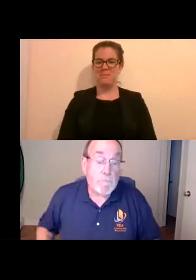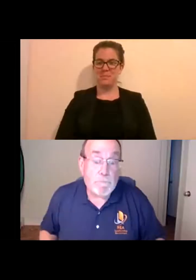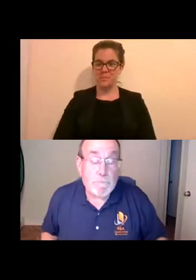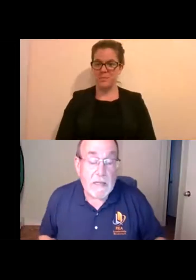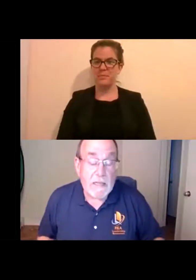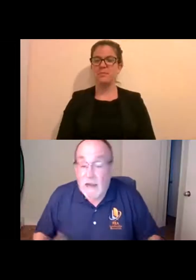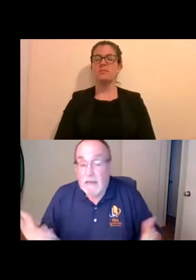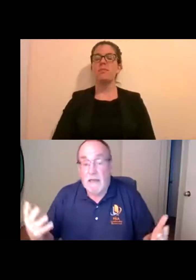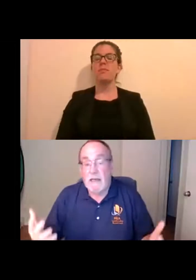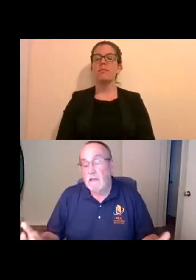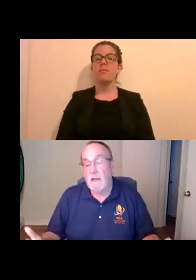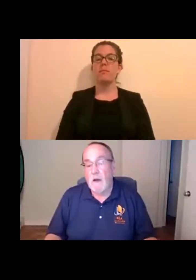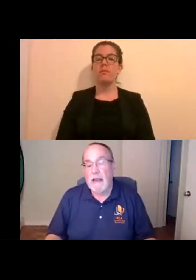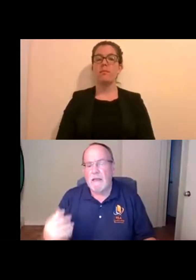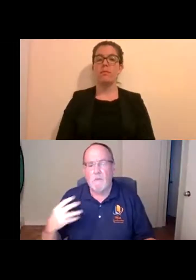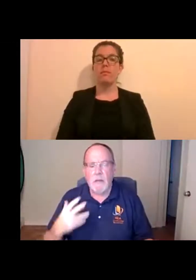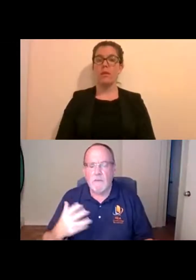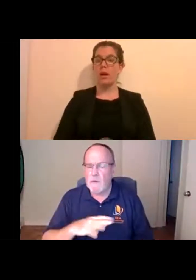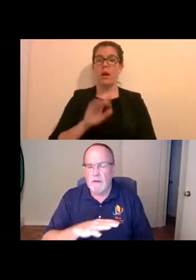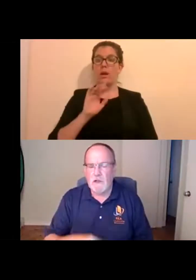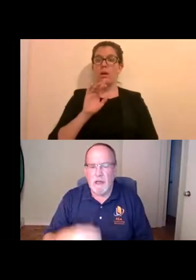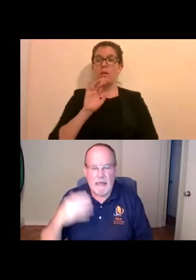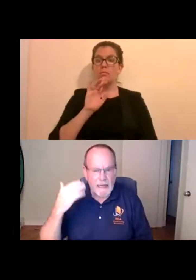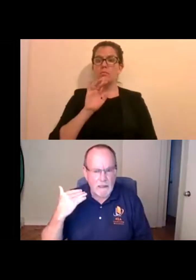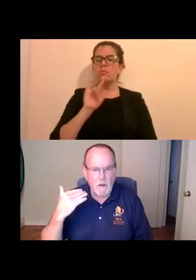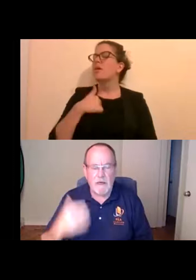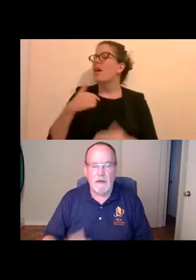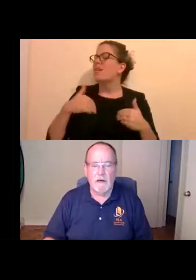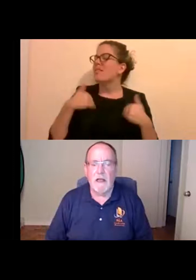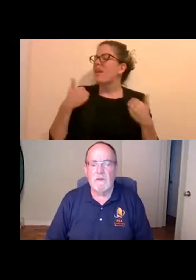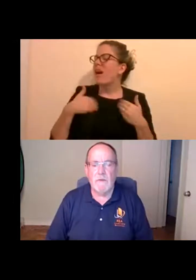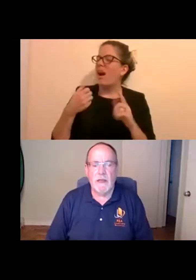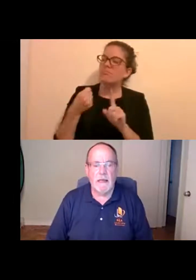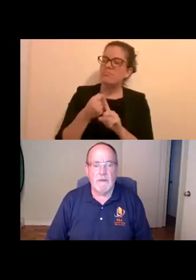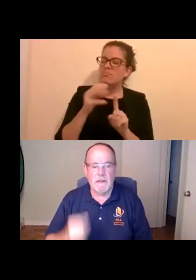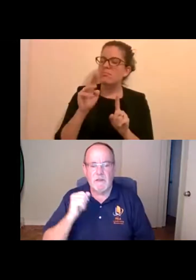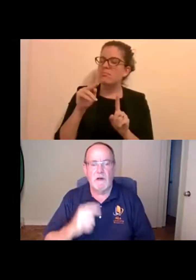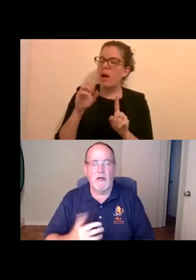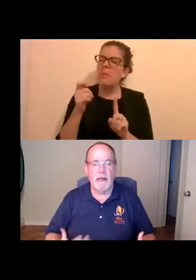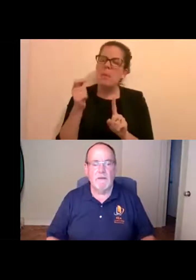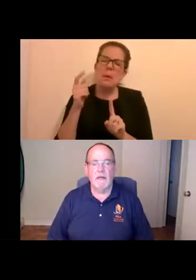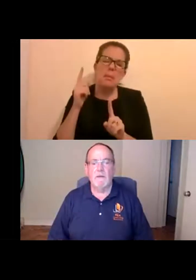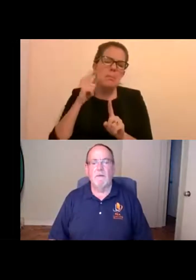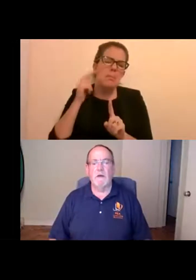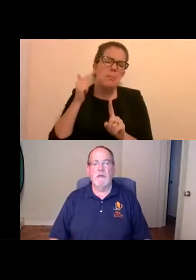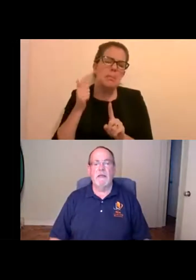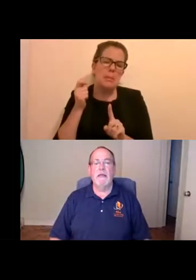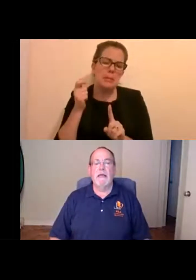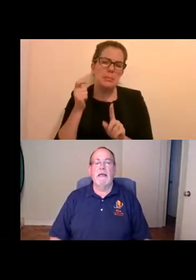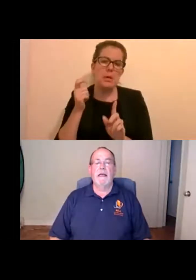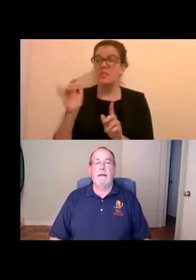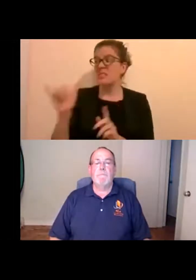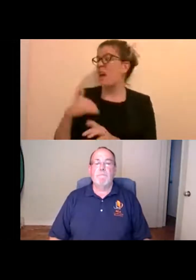Um, and so I didn't know. I had the mumps when I was young and had a little bit of hearing loss from that. My sister and I both